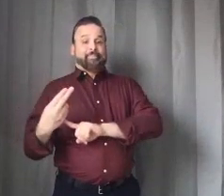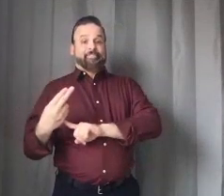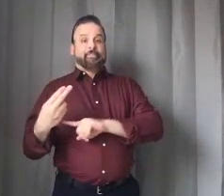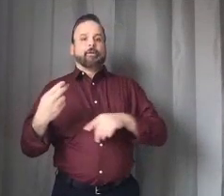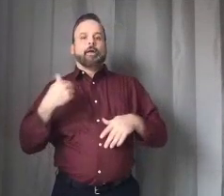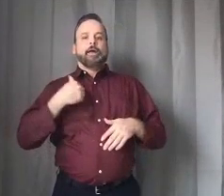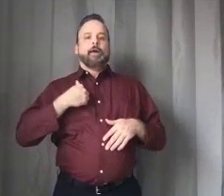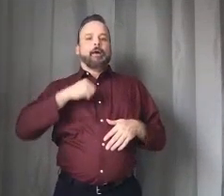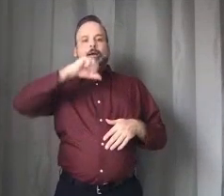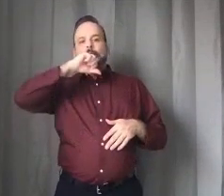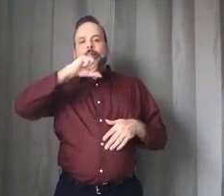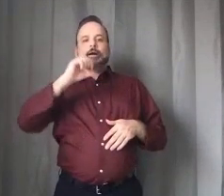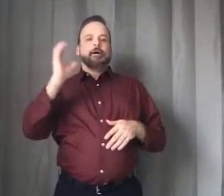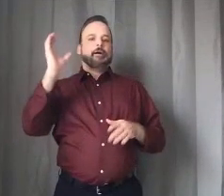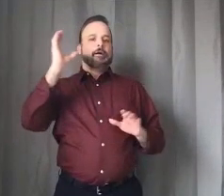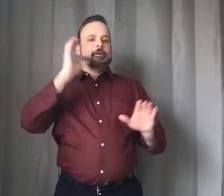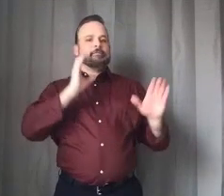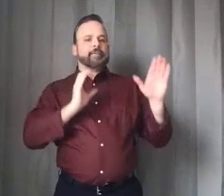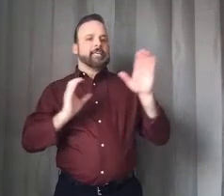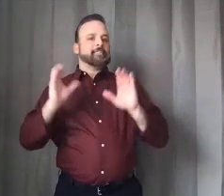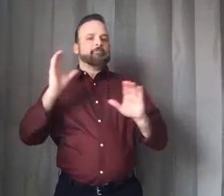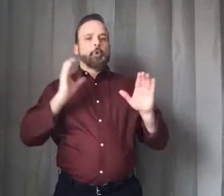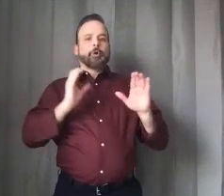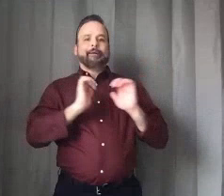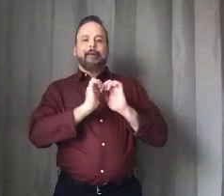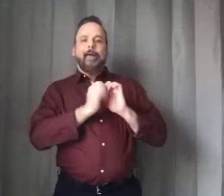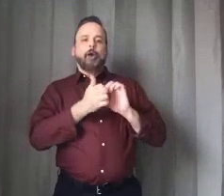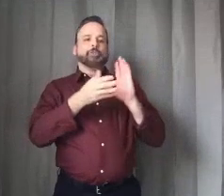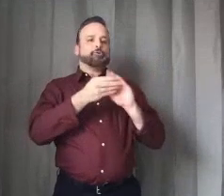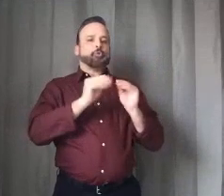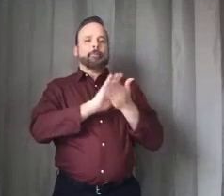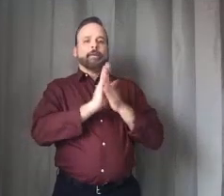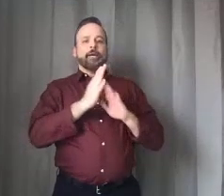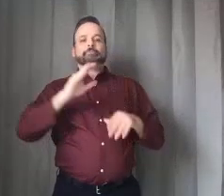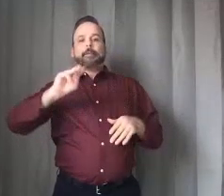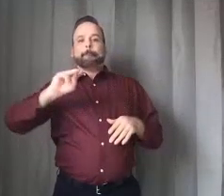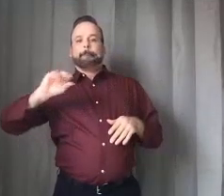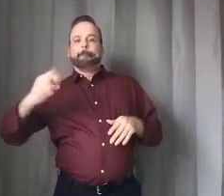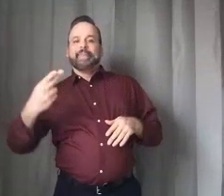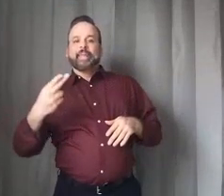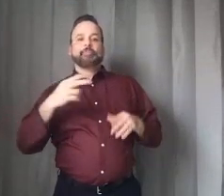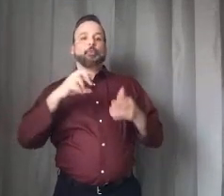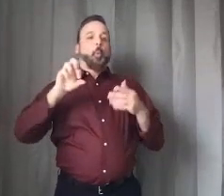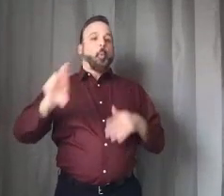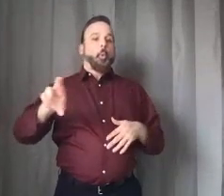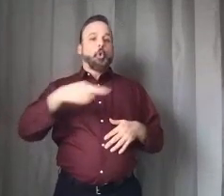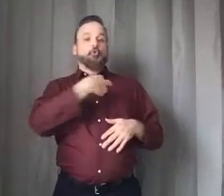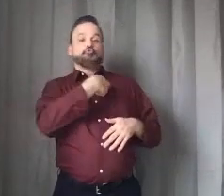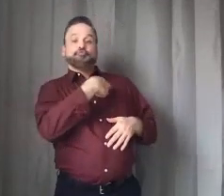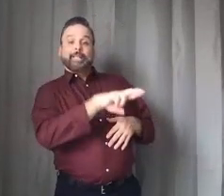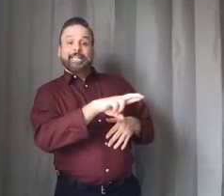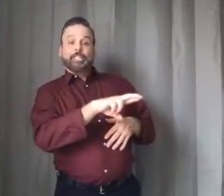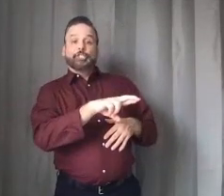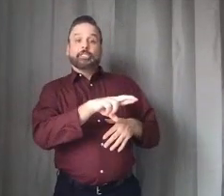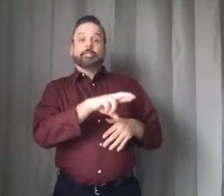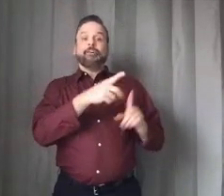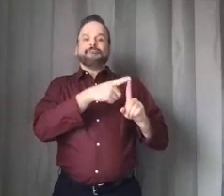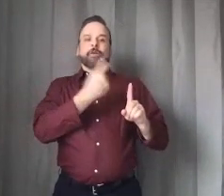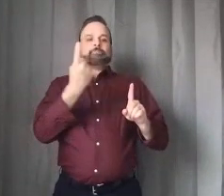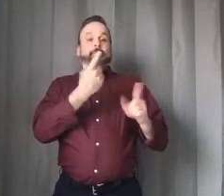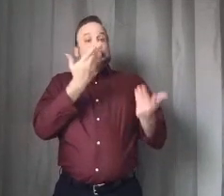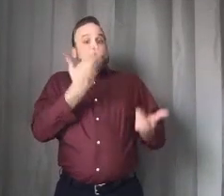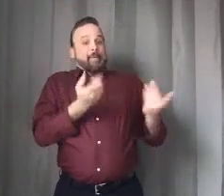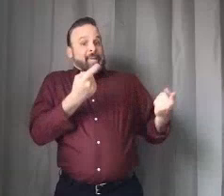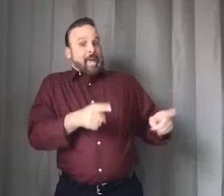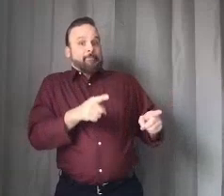I love exploring how something becomes myth or becomes a religion based on something that may or may not have happened, like in